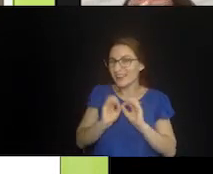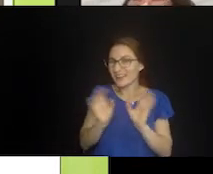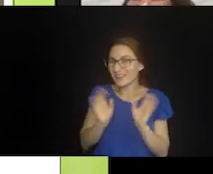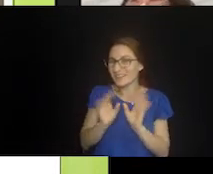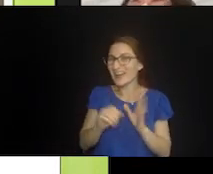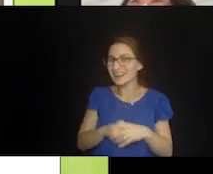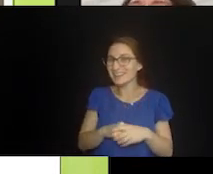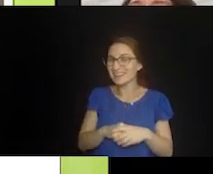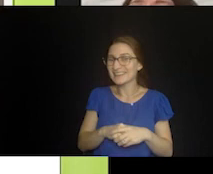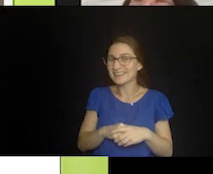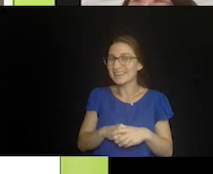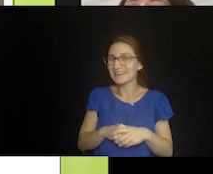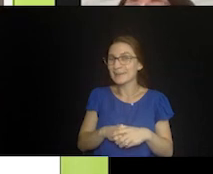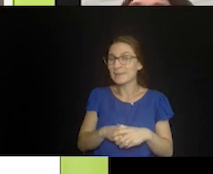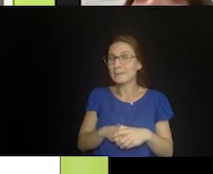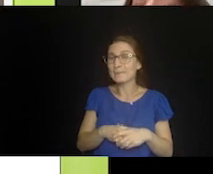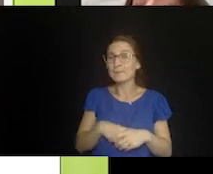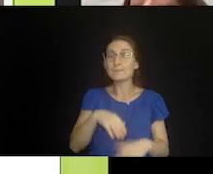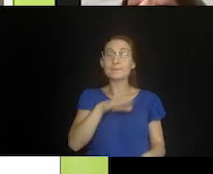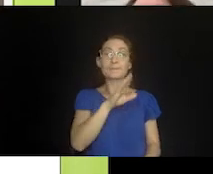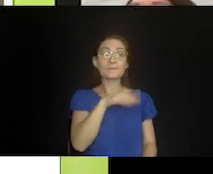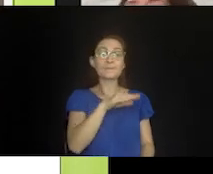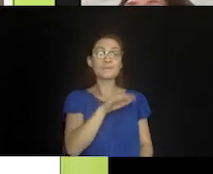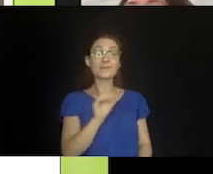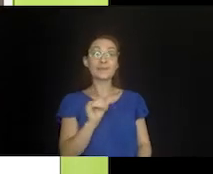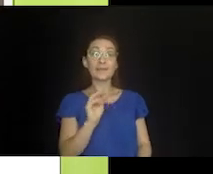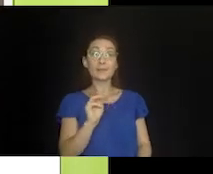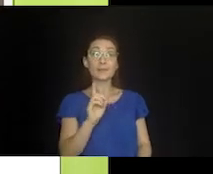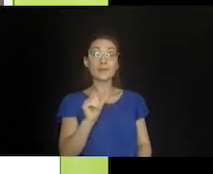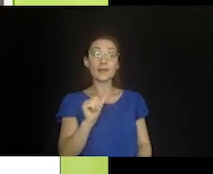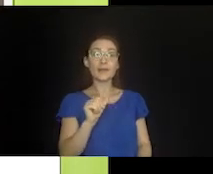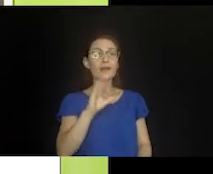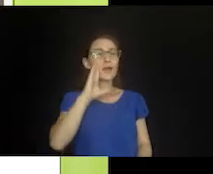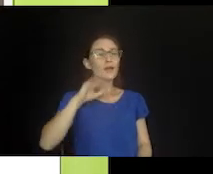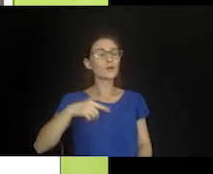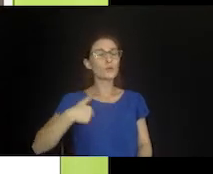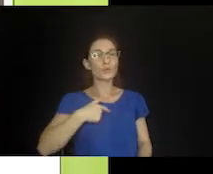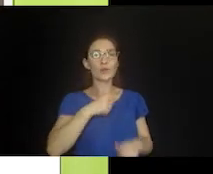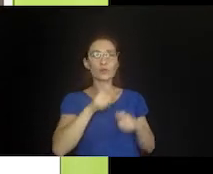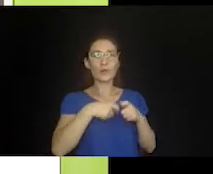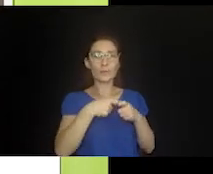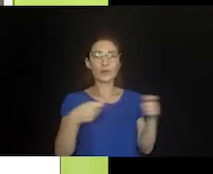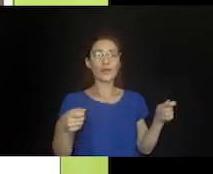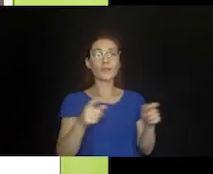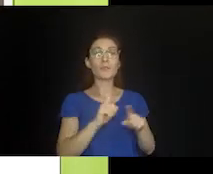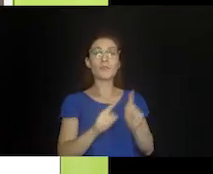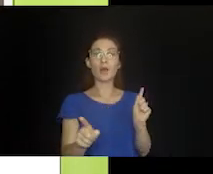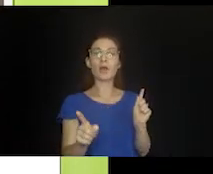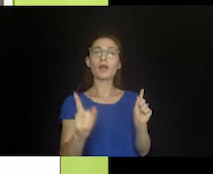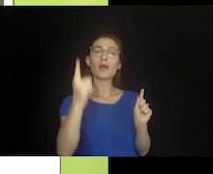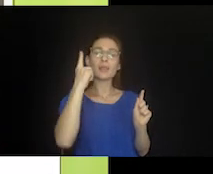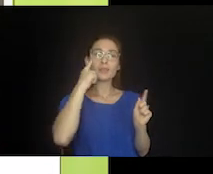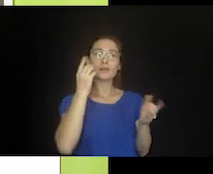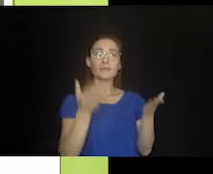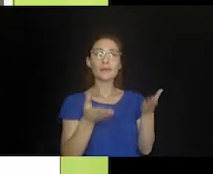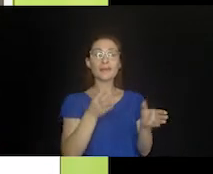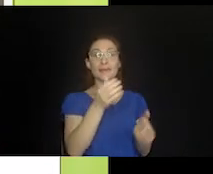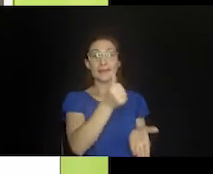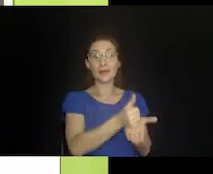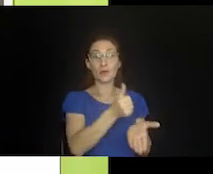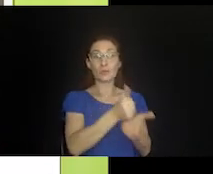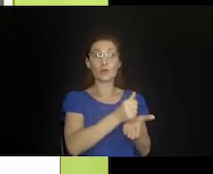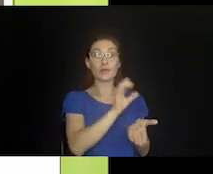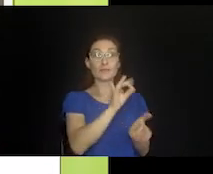So I hope that clears that up for you, Sarah. Amanda, I know we're wrapping up real quick, but I just thought